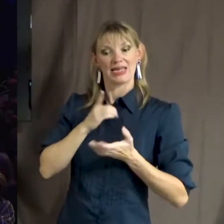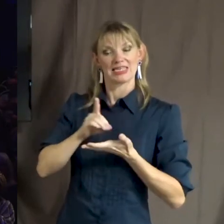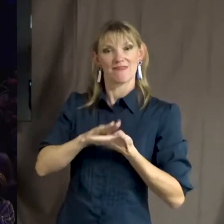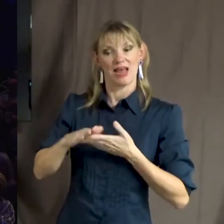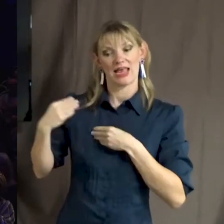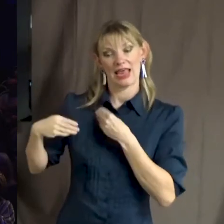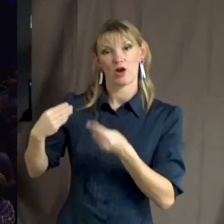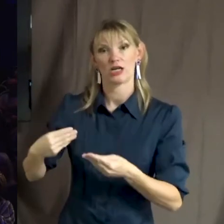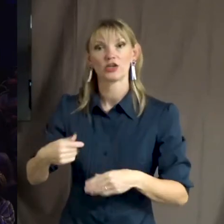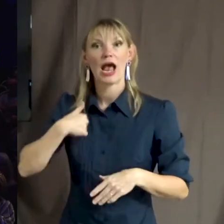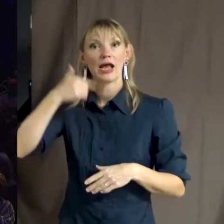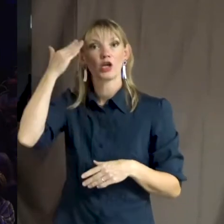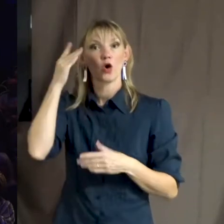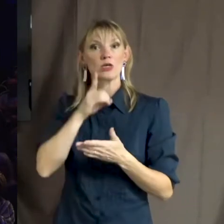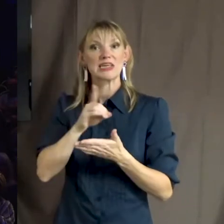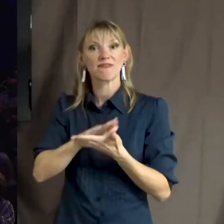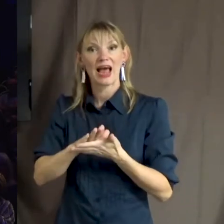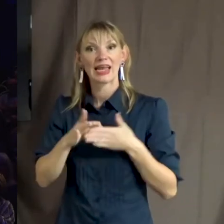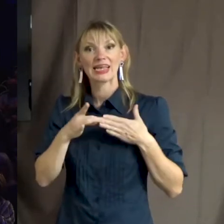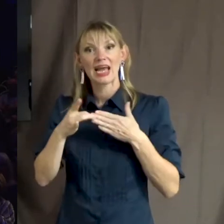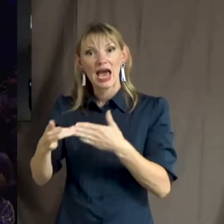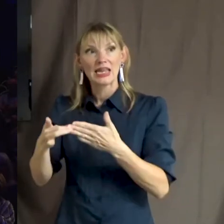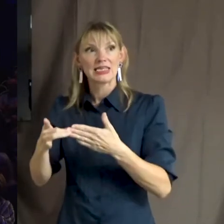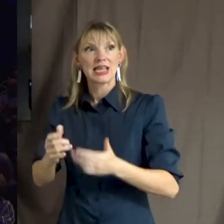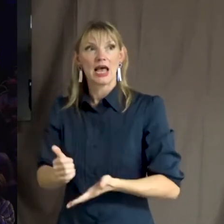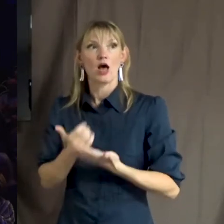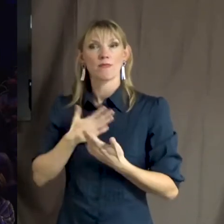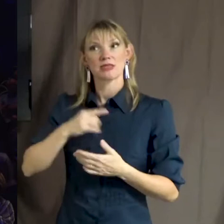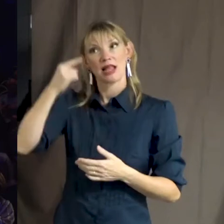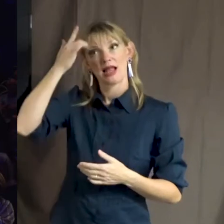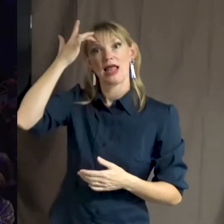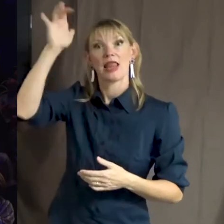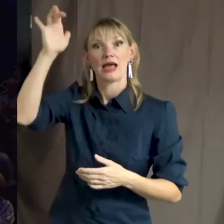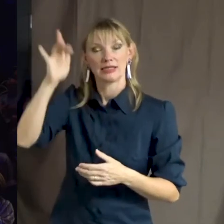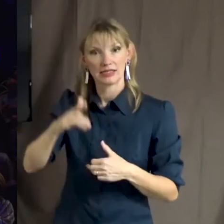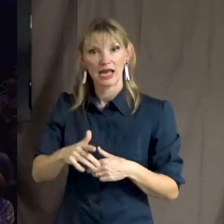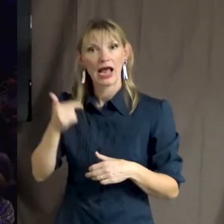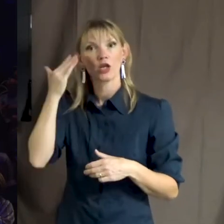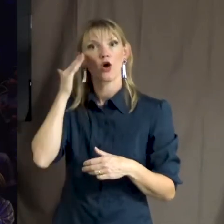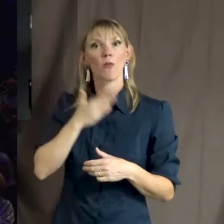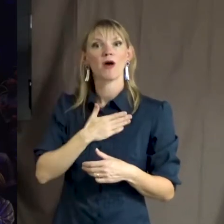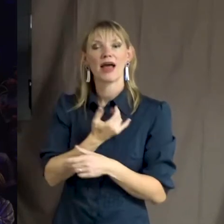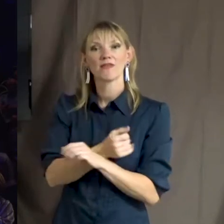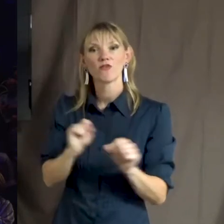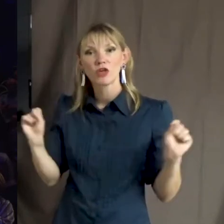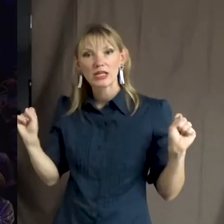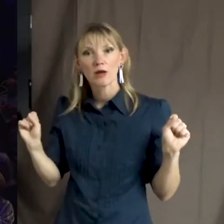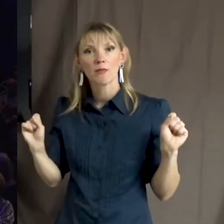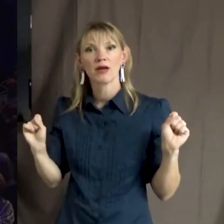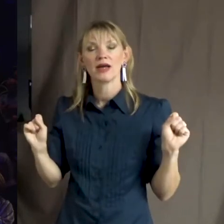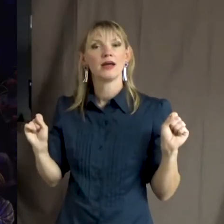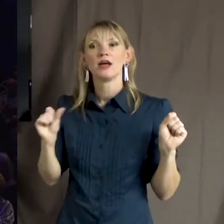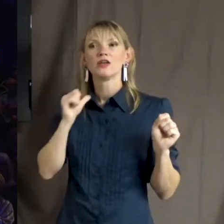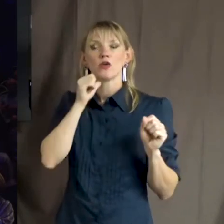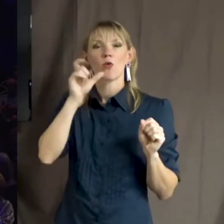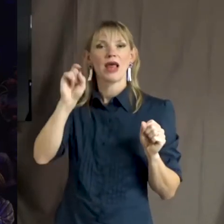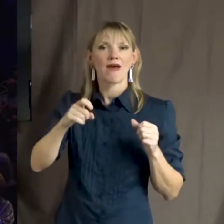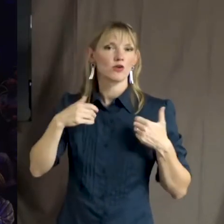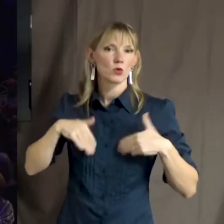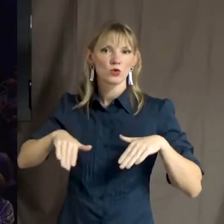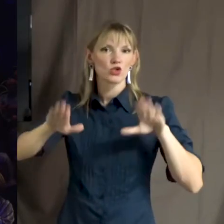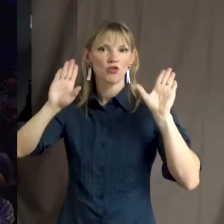I know divine guidance enlightens my mind. I know my freedom need not be surrendered for